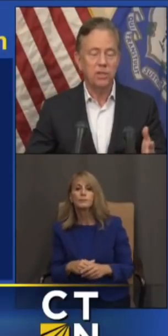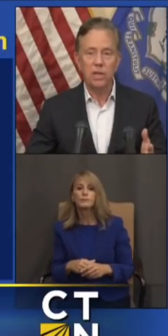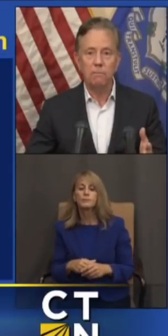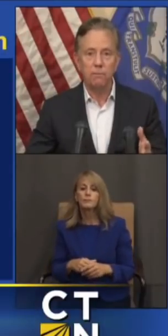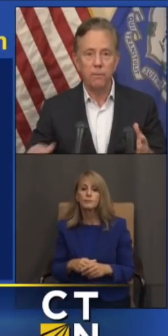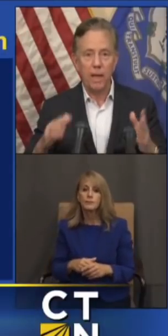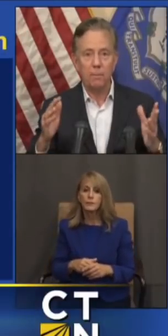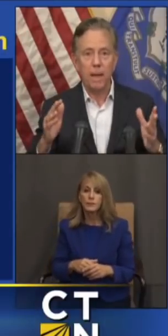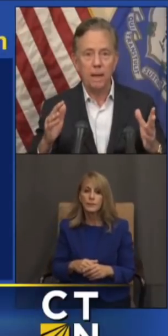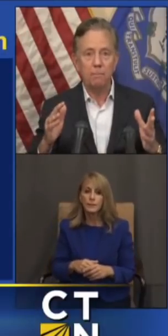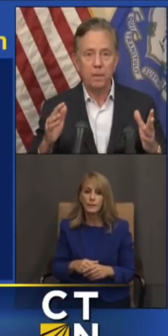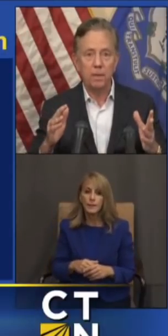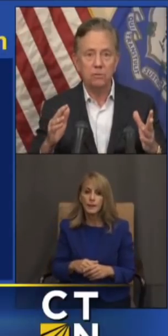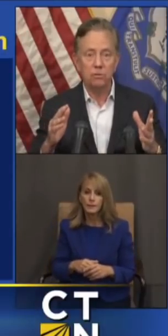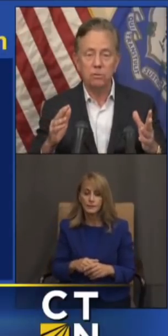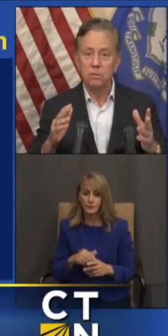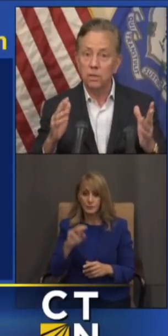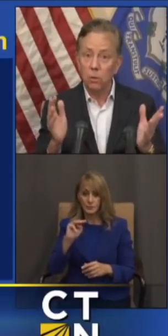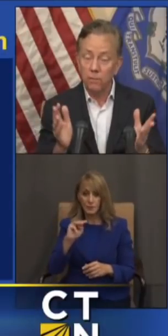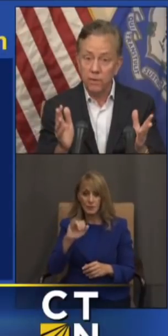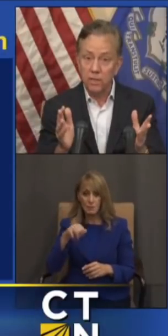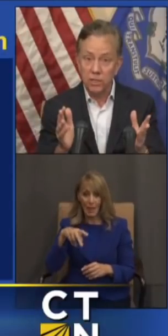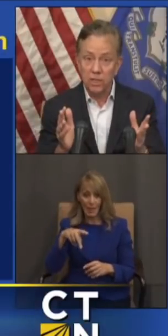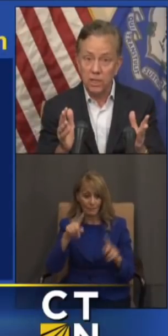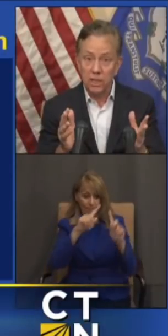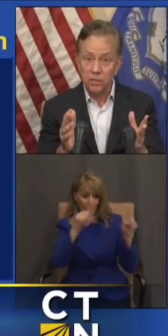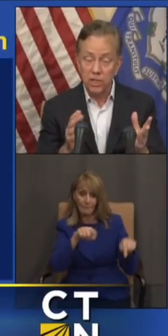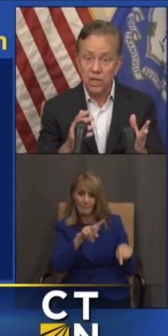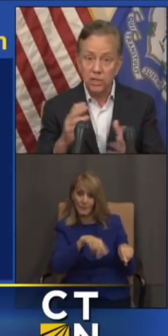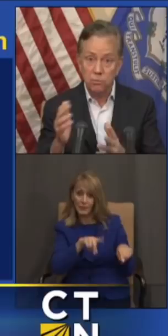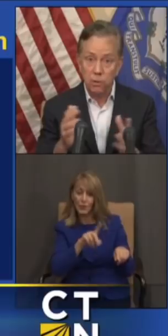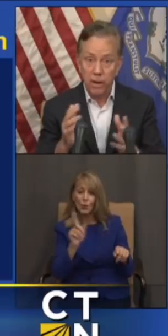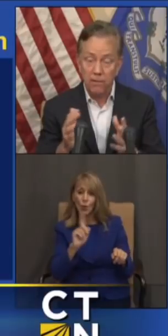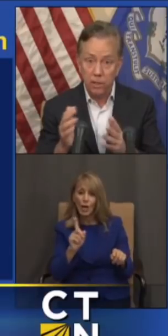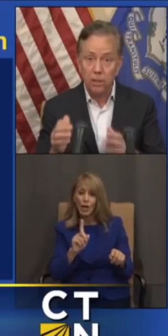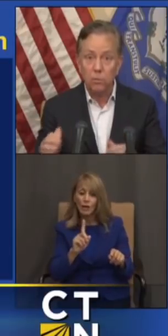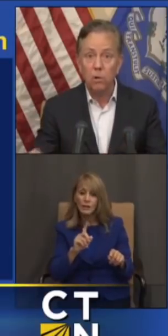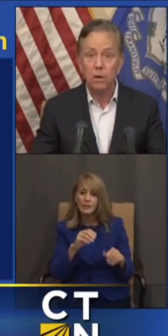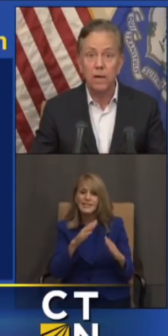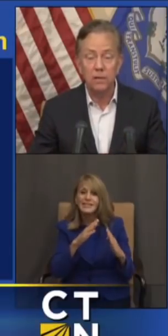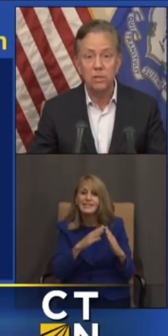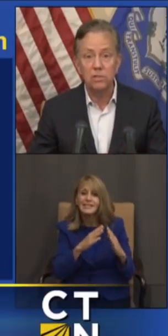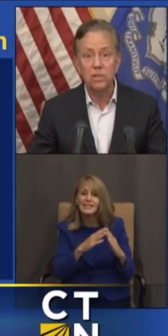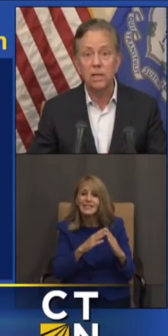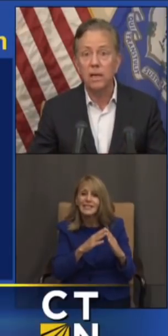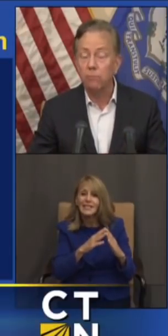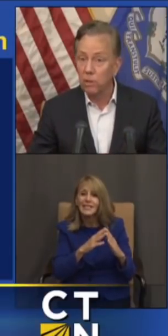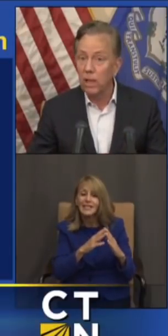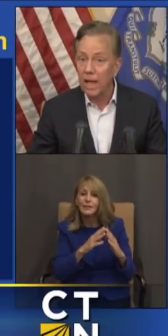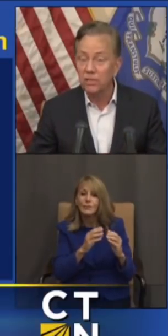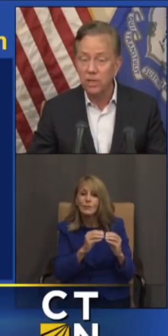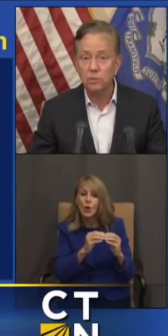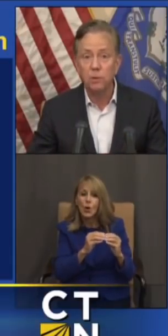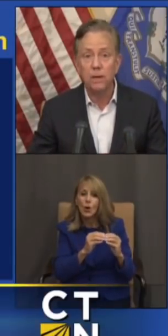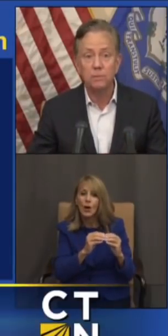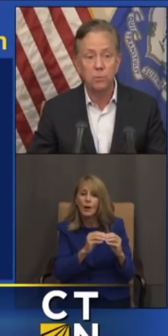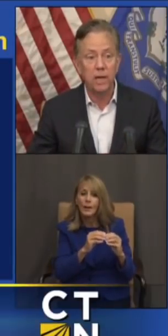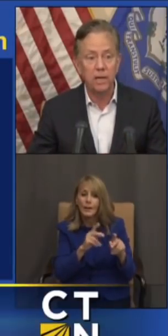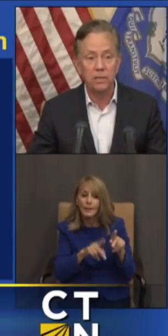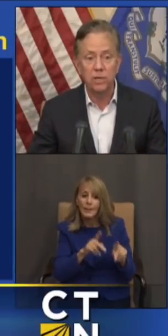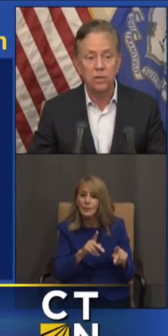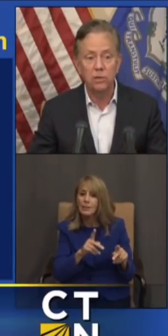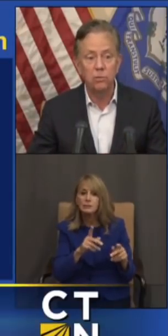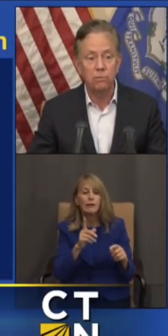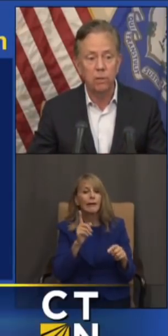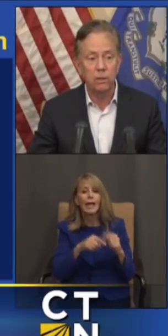can see from that map that often it's in the cities where we have a little more hesitancy and real access problems. We